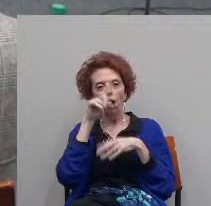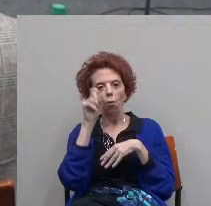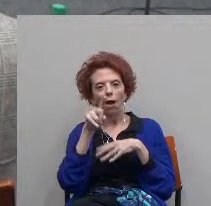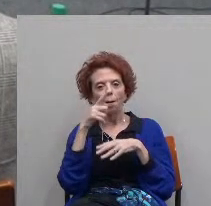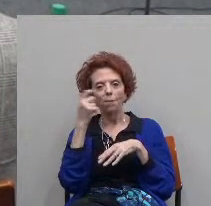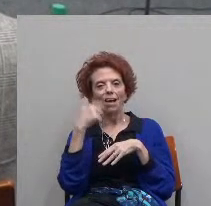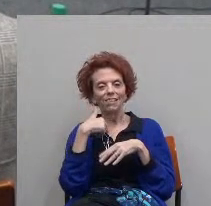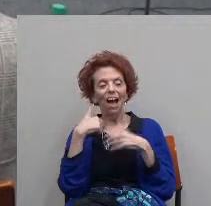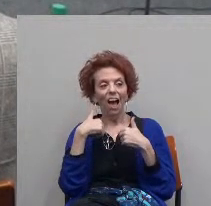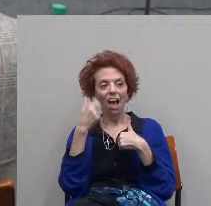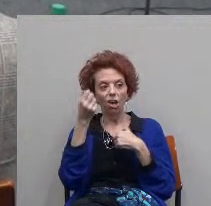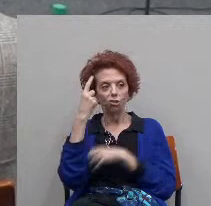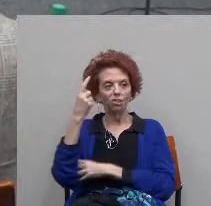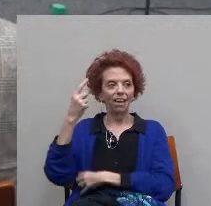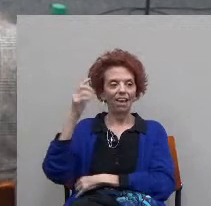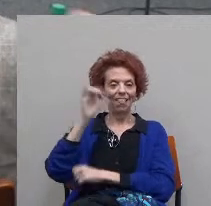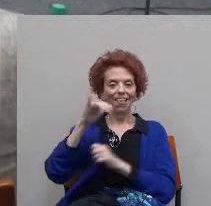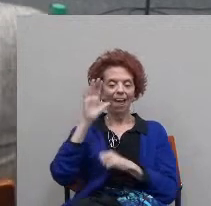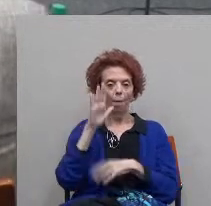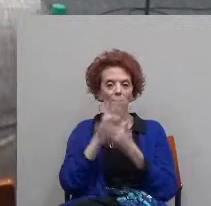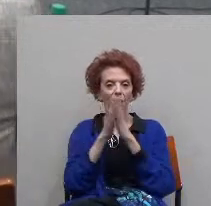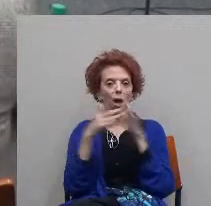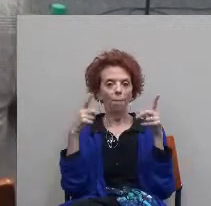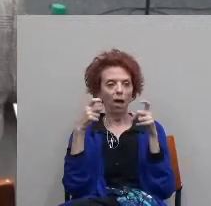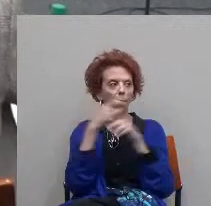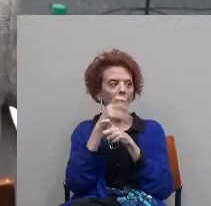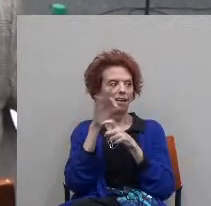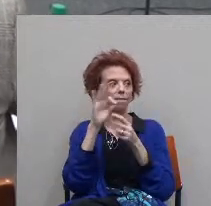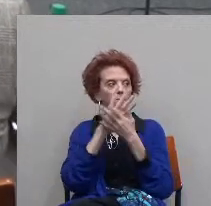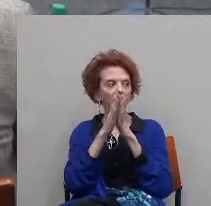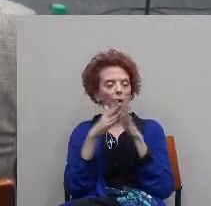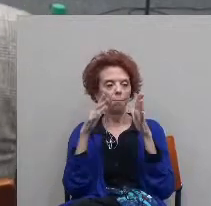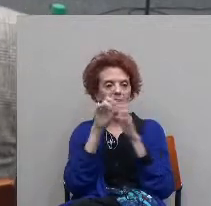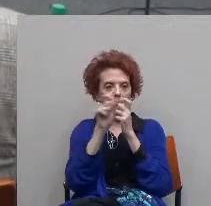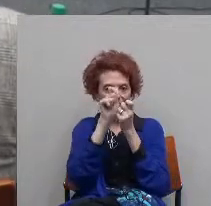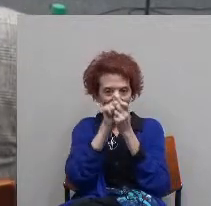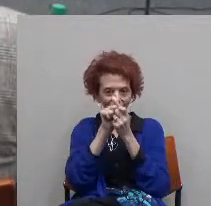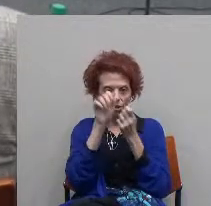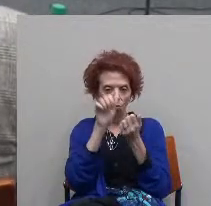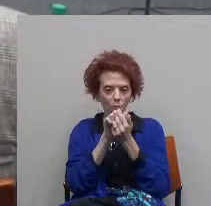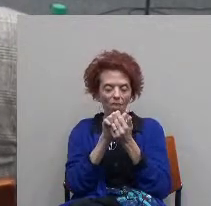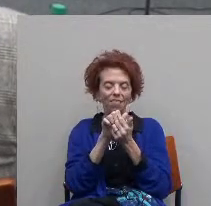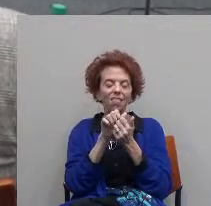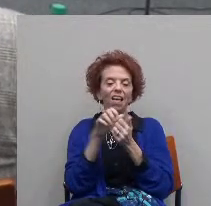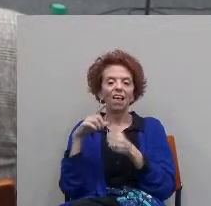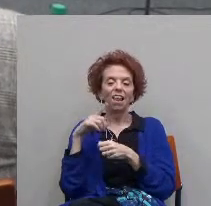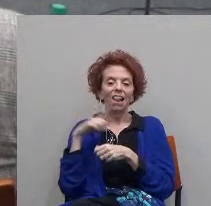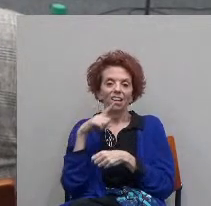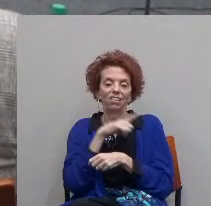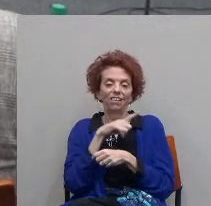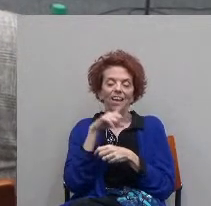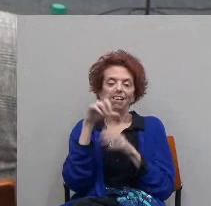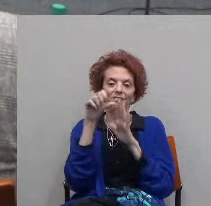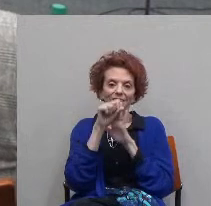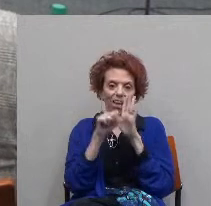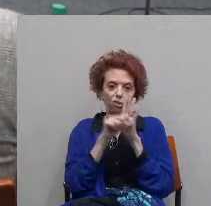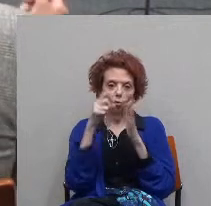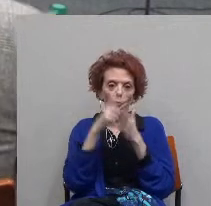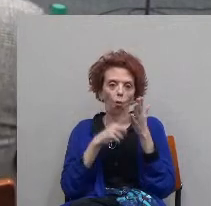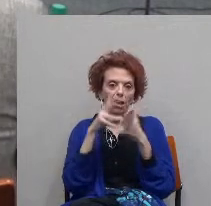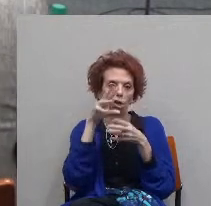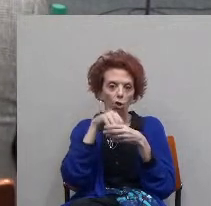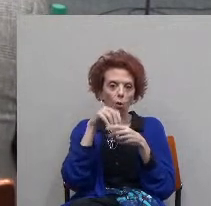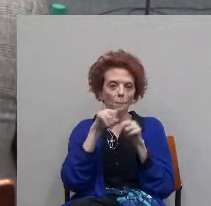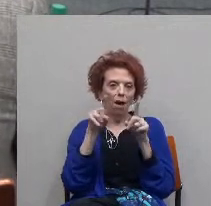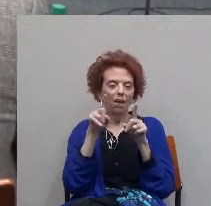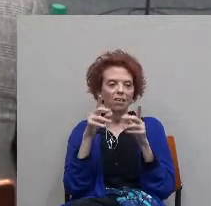on the fact that I understand it can get complicated if you get too specific in legislative statute about what has to be included.